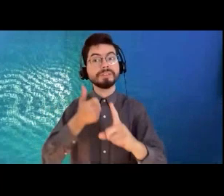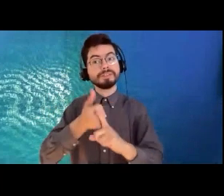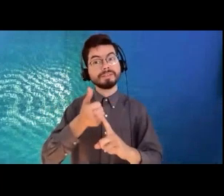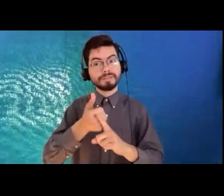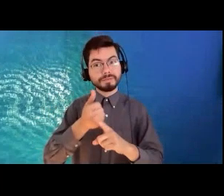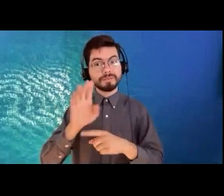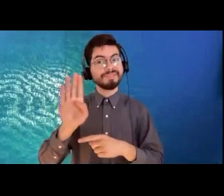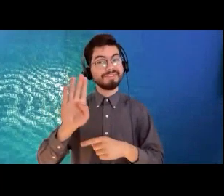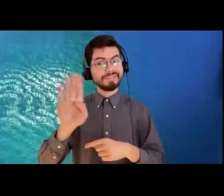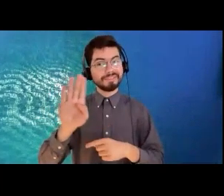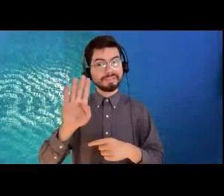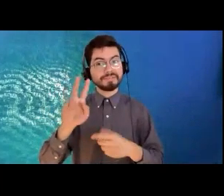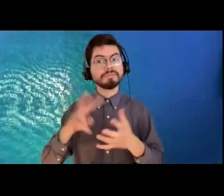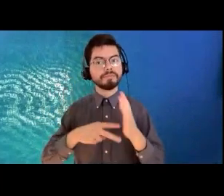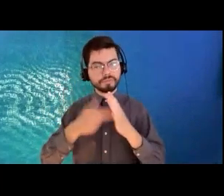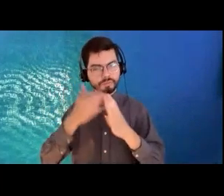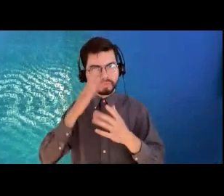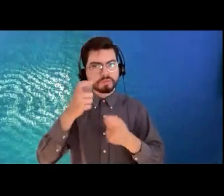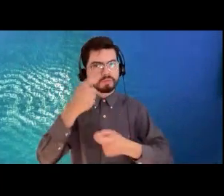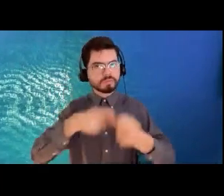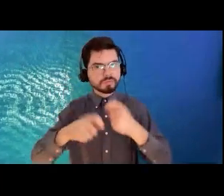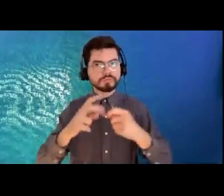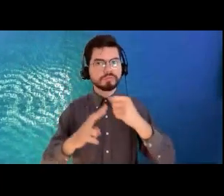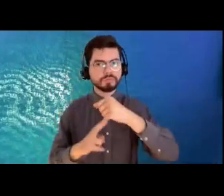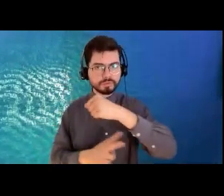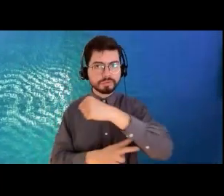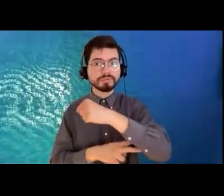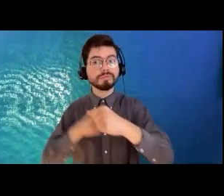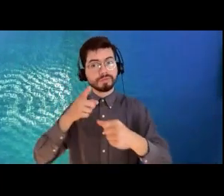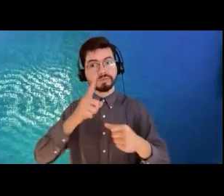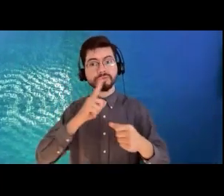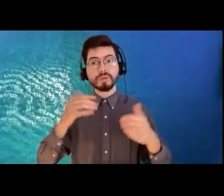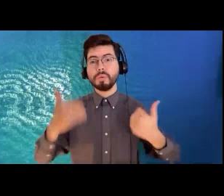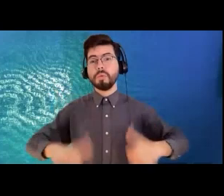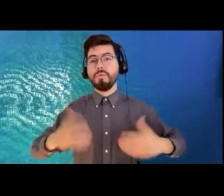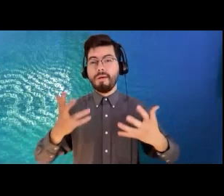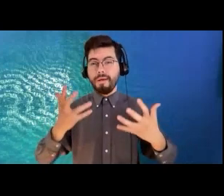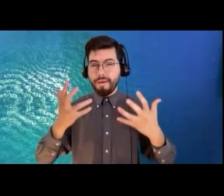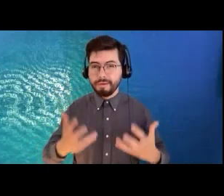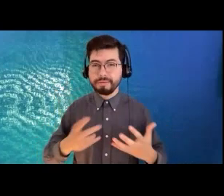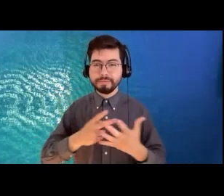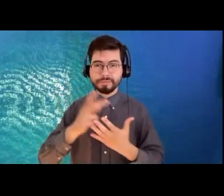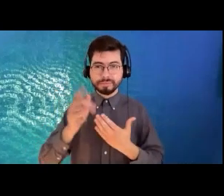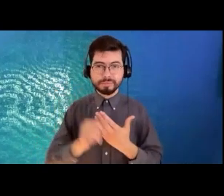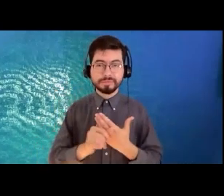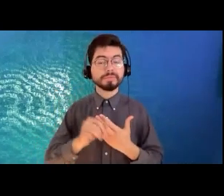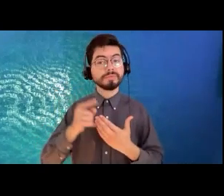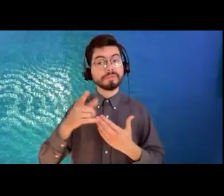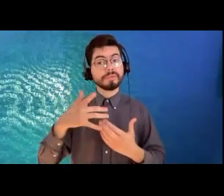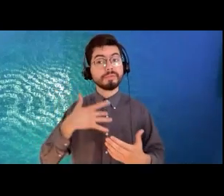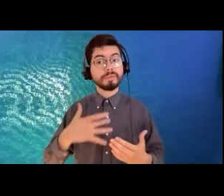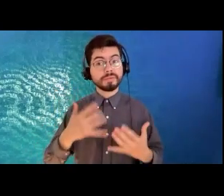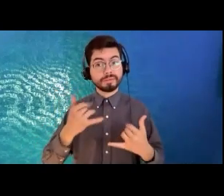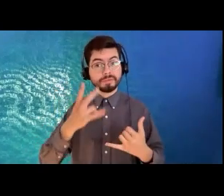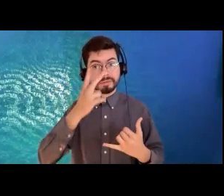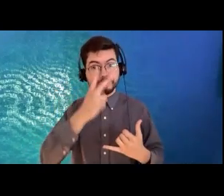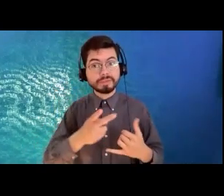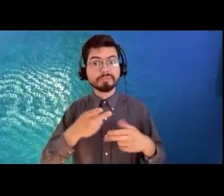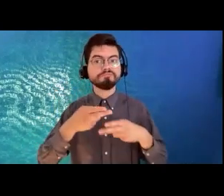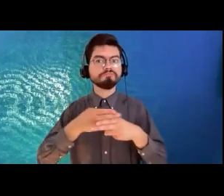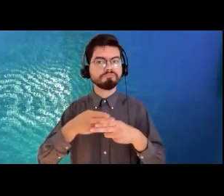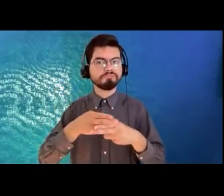And if you've been out there, you see it's a fairly substantial project. A lot of what you see right now is temporary. We've got to build